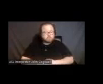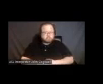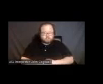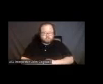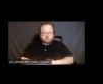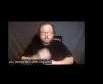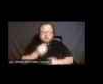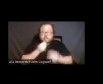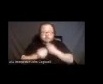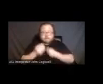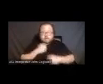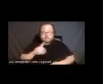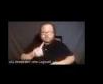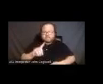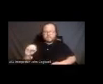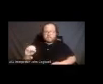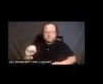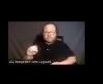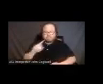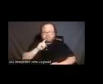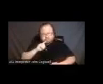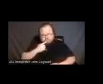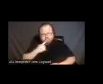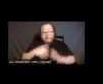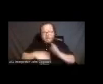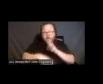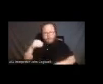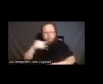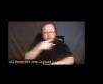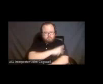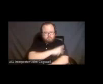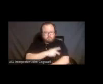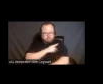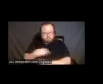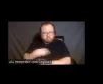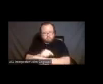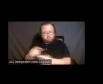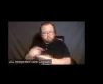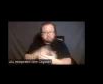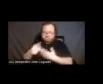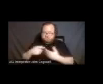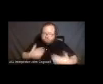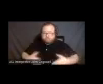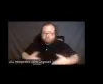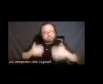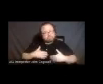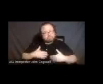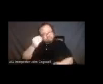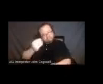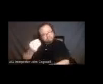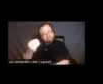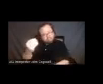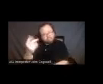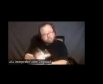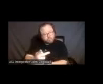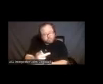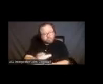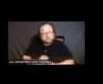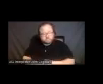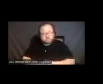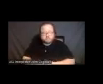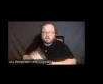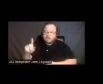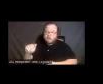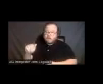eating disorder intensive outpatient and training program, and we are happy to say that it was approved.